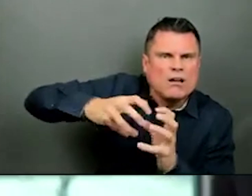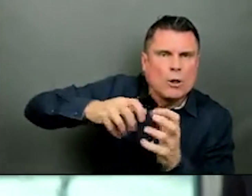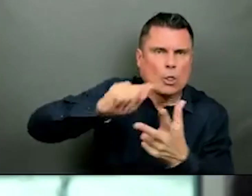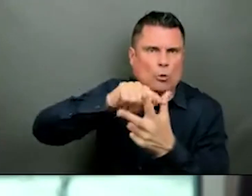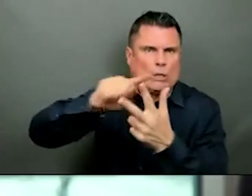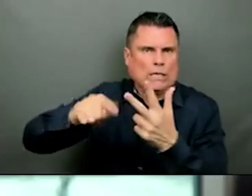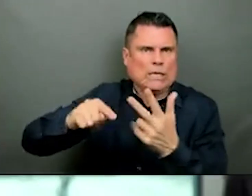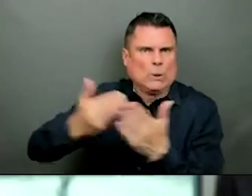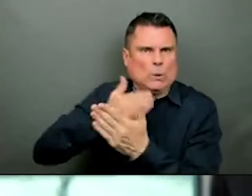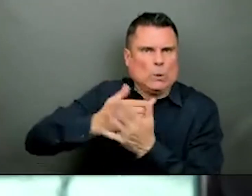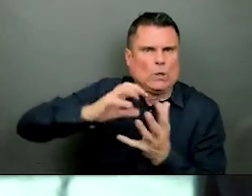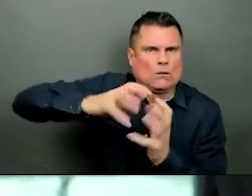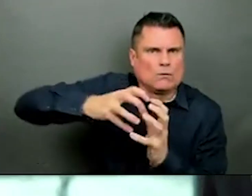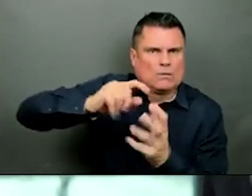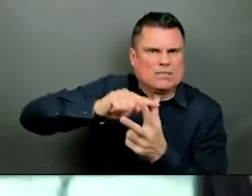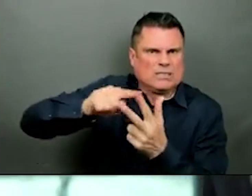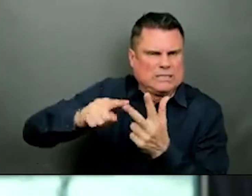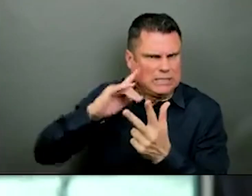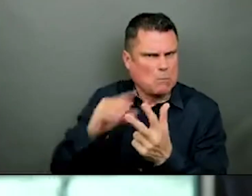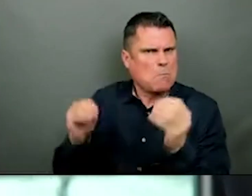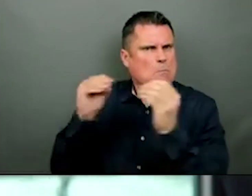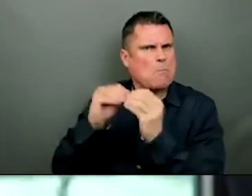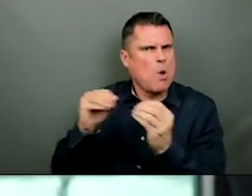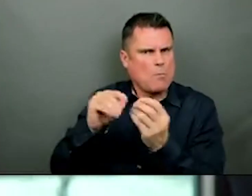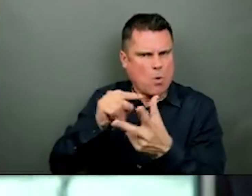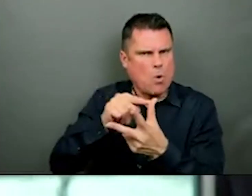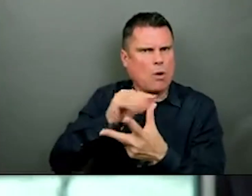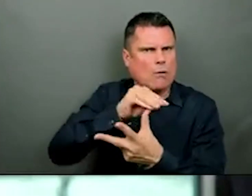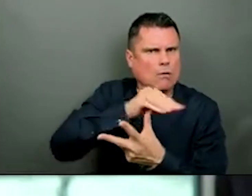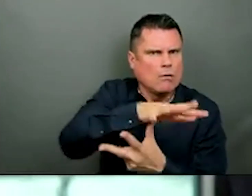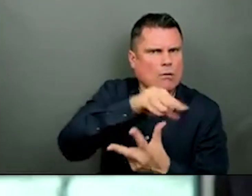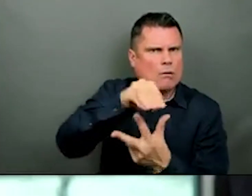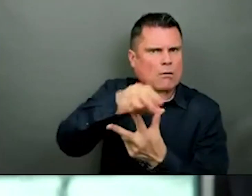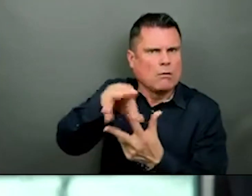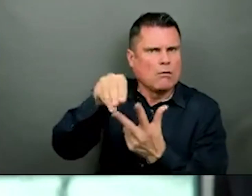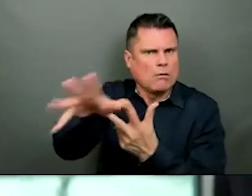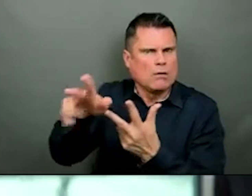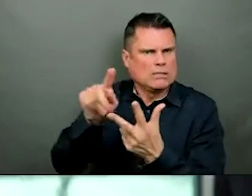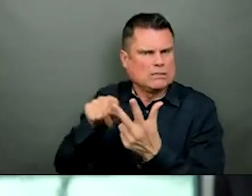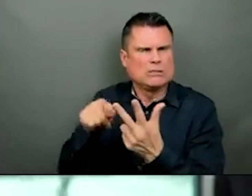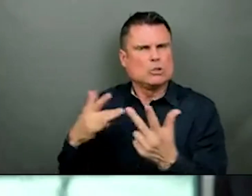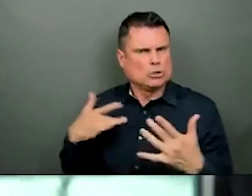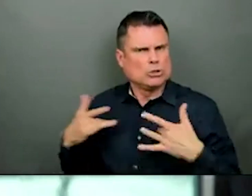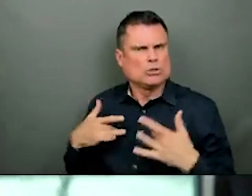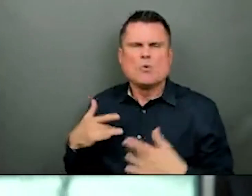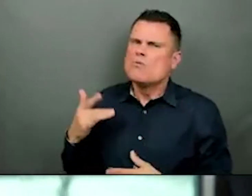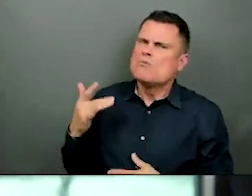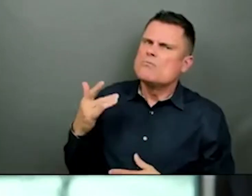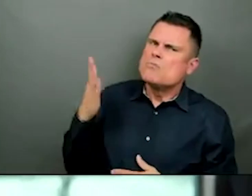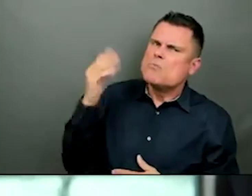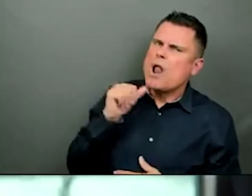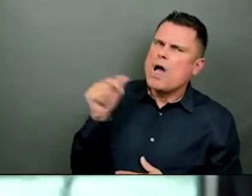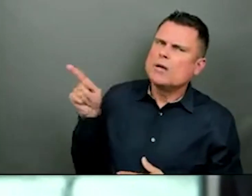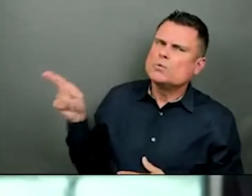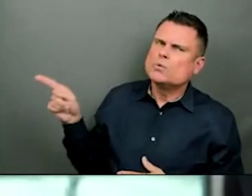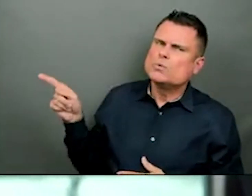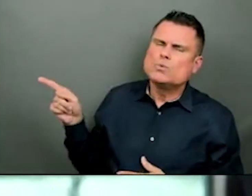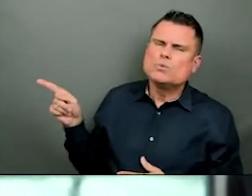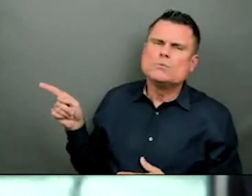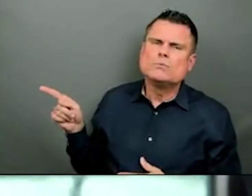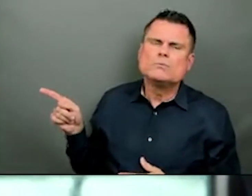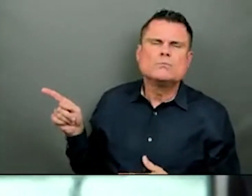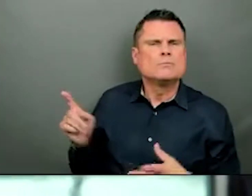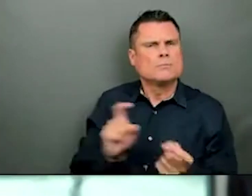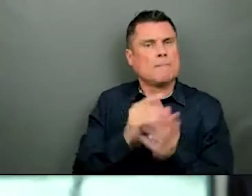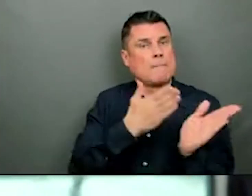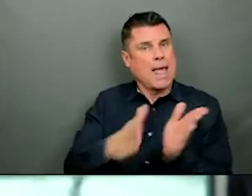I'm sure you've heard from other experts who say that we should be adjusting parts of our plan to note variant spread. I'm just curious